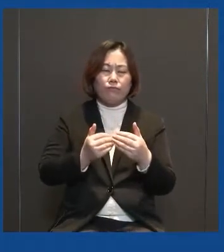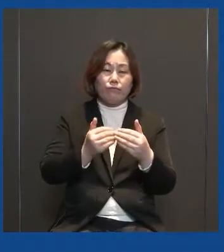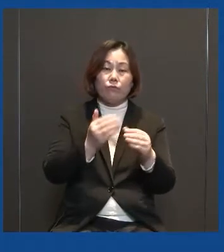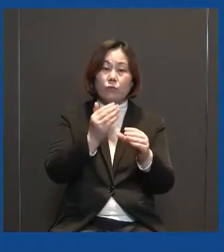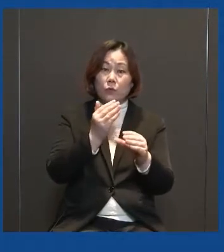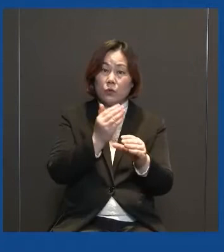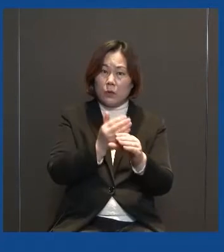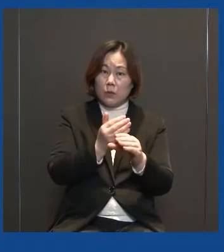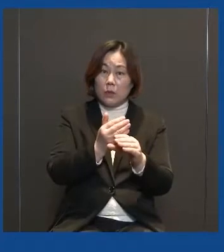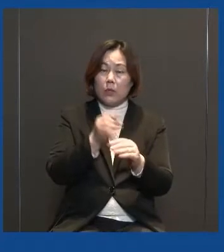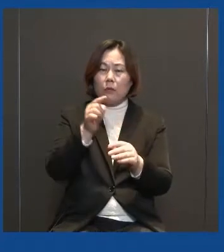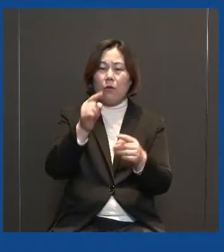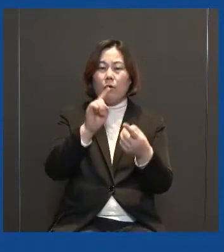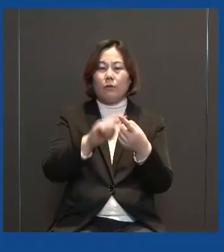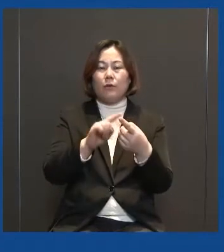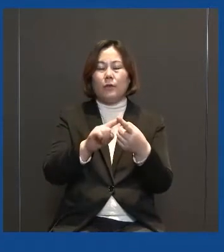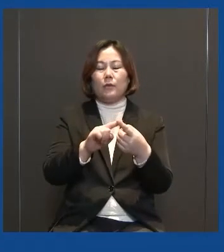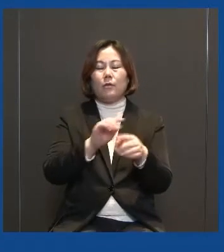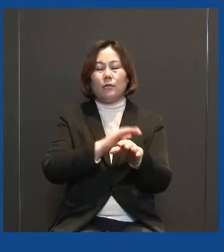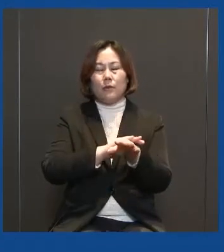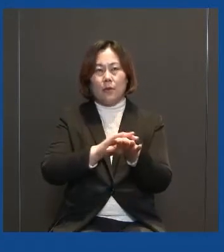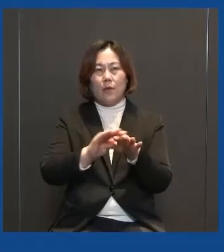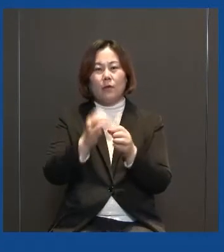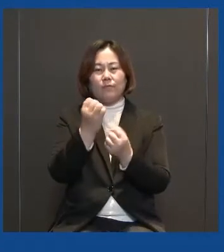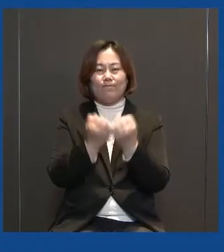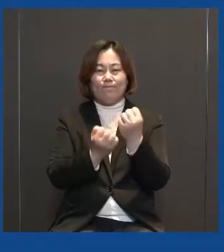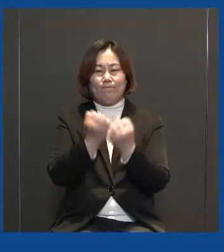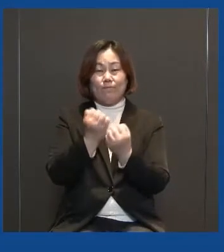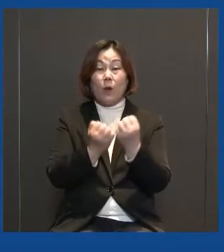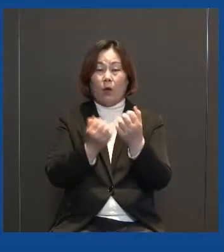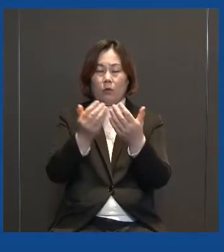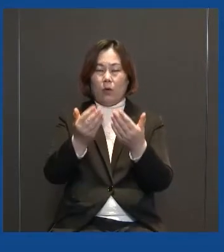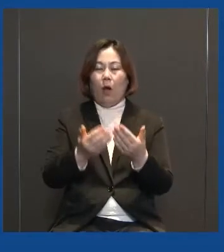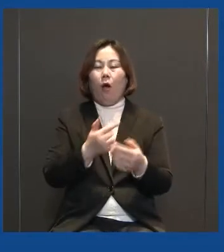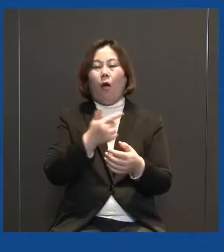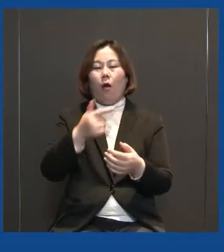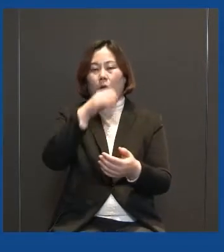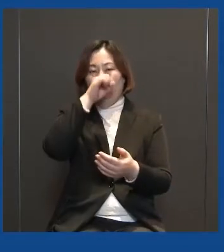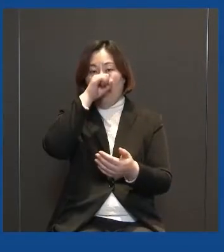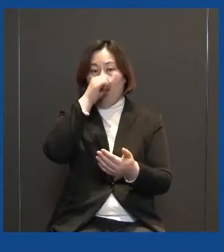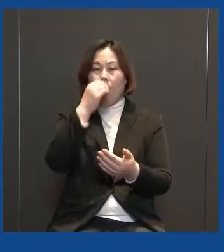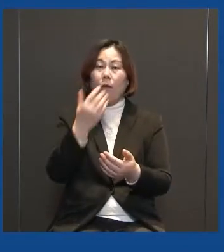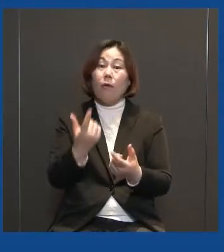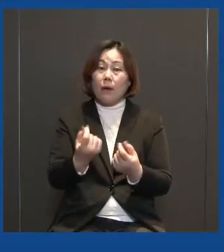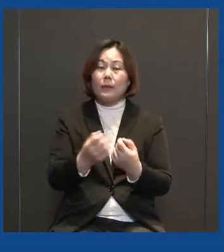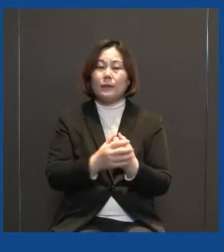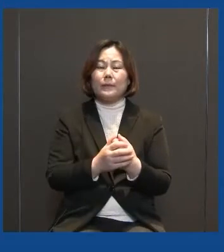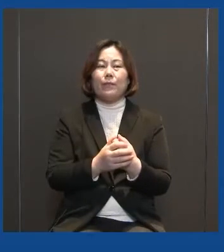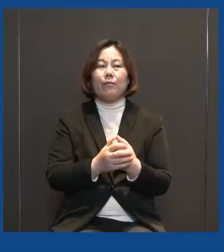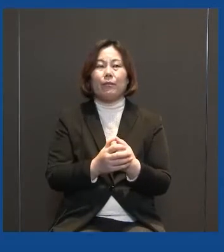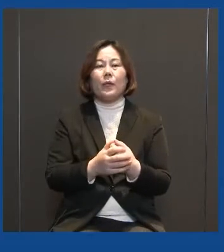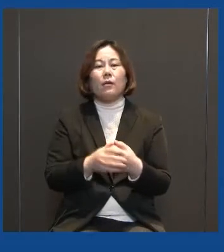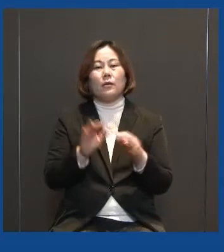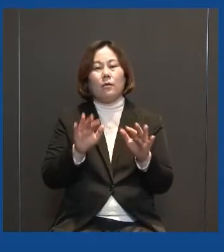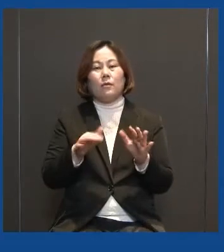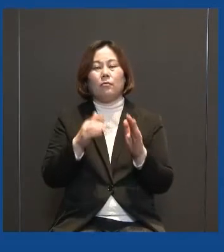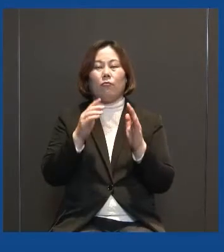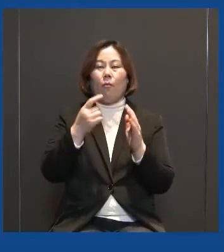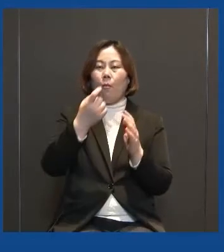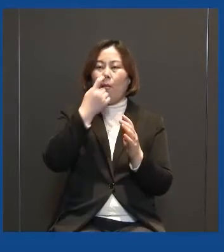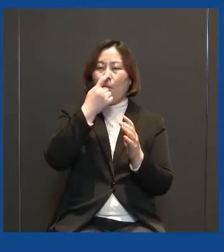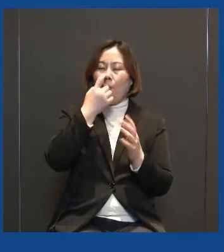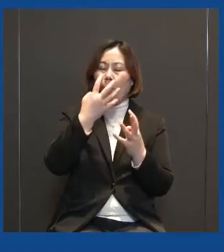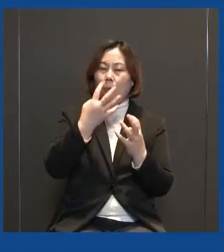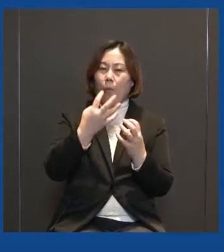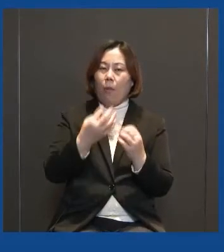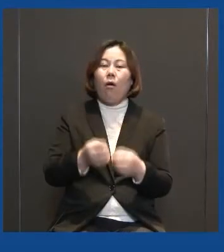underway. And these questions were very much answered in their presentation, so I thank the two presenters very much.